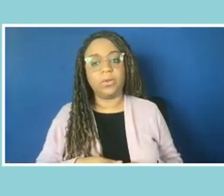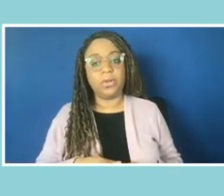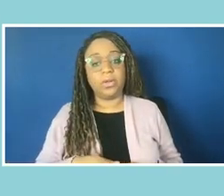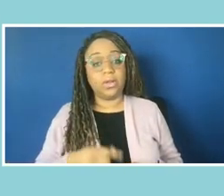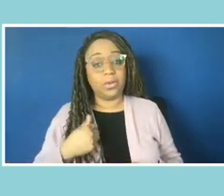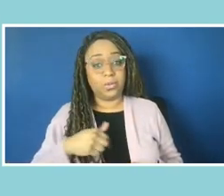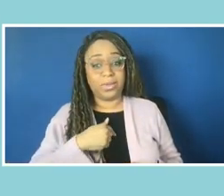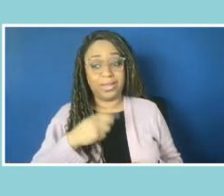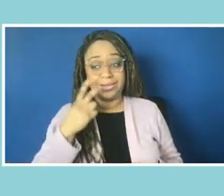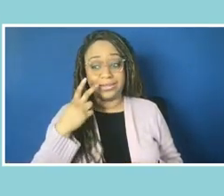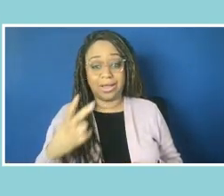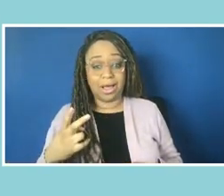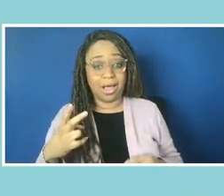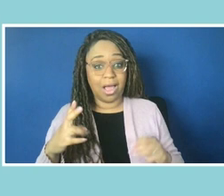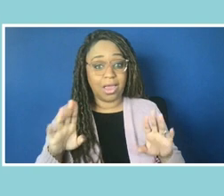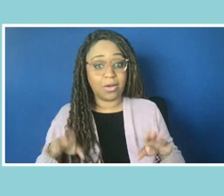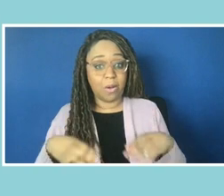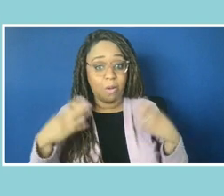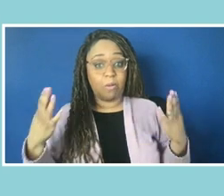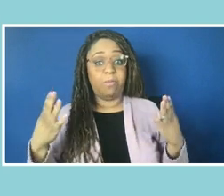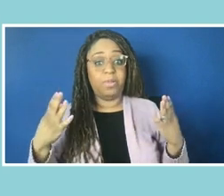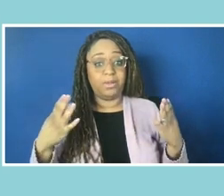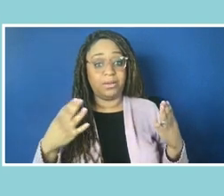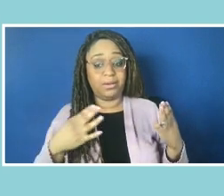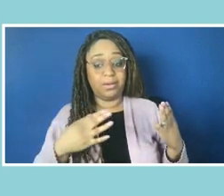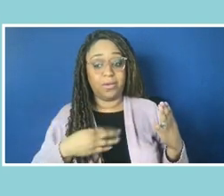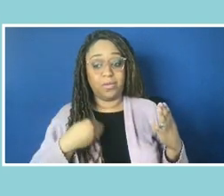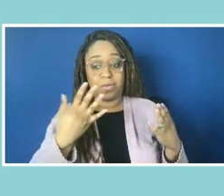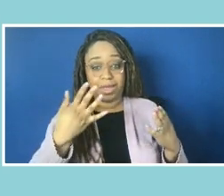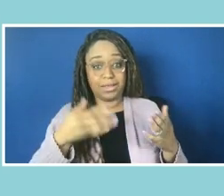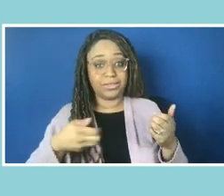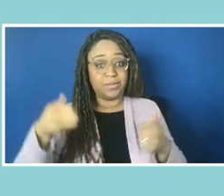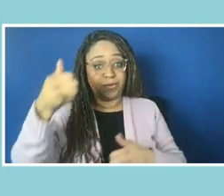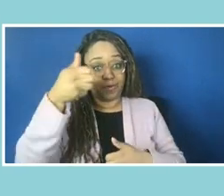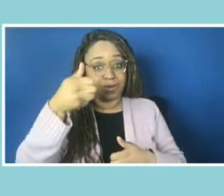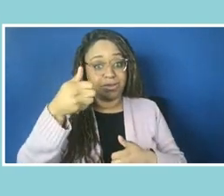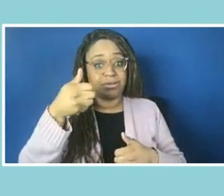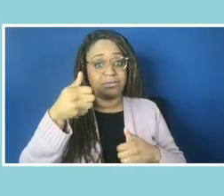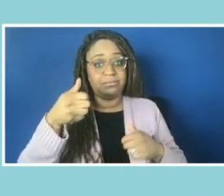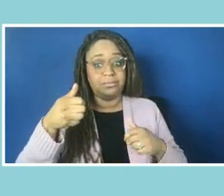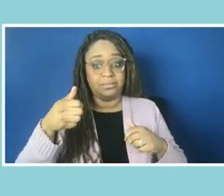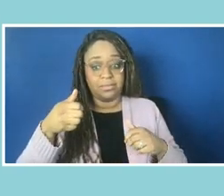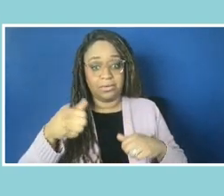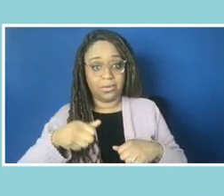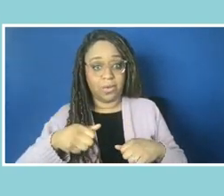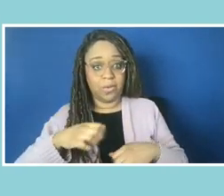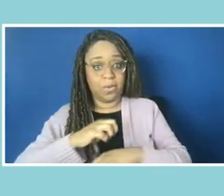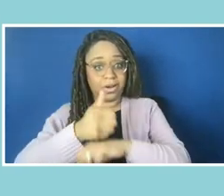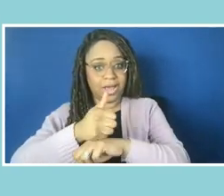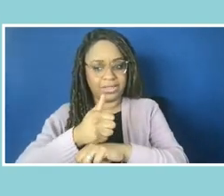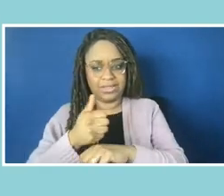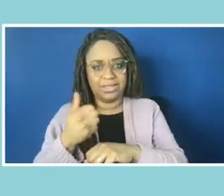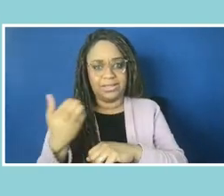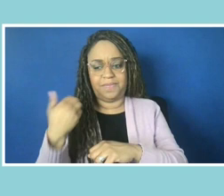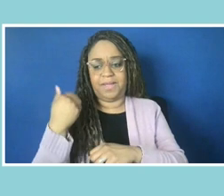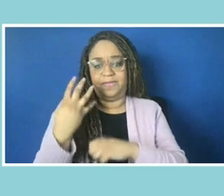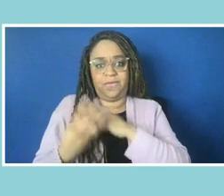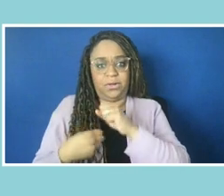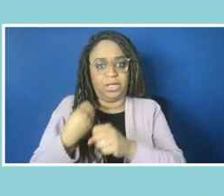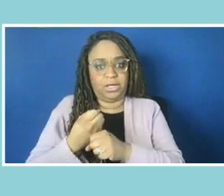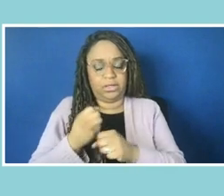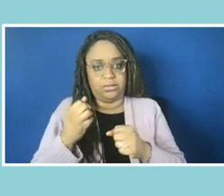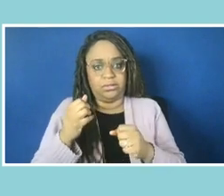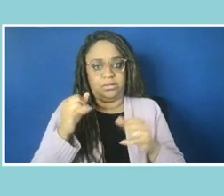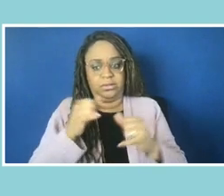supremacist organizing during the Trump administration, right? Those 4 years really felt like things kind of came out front. People